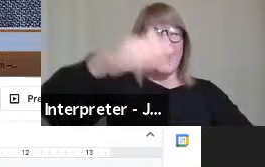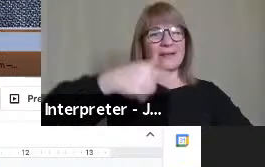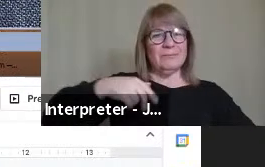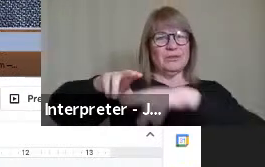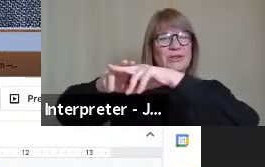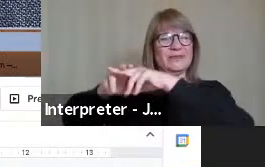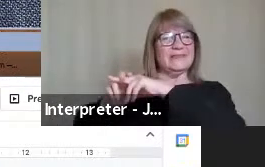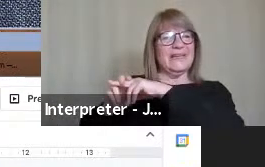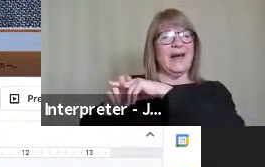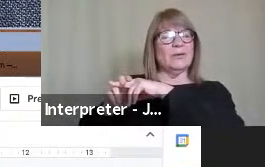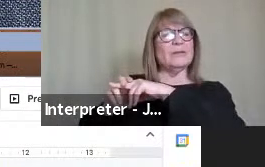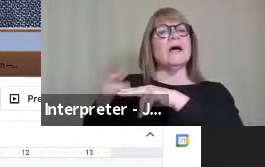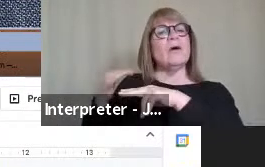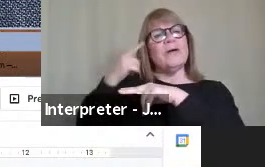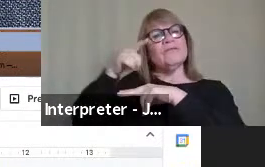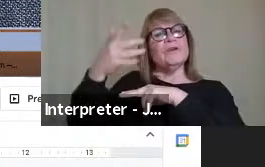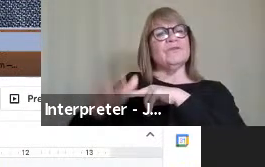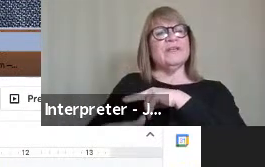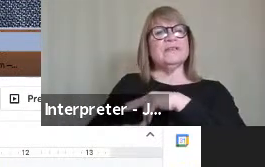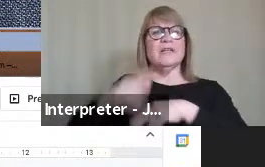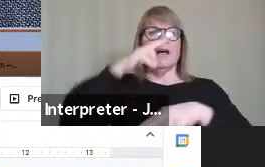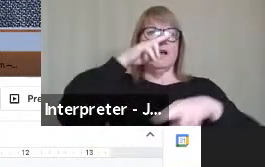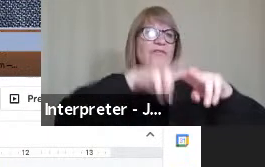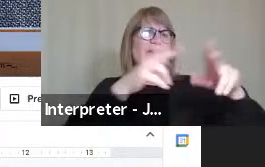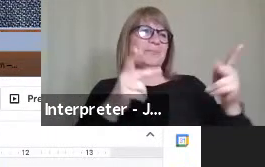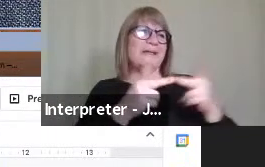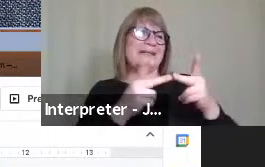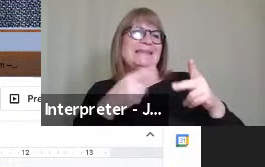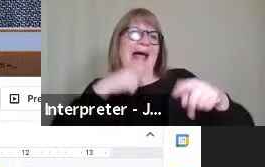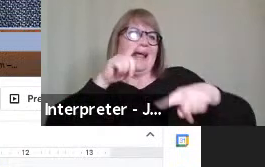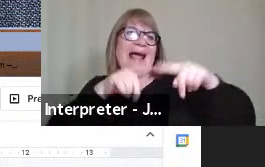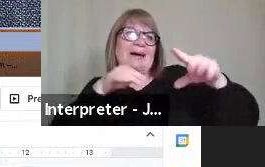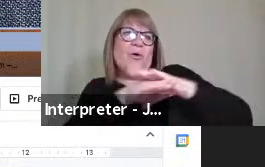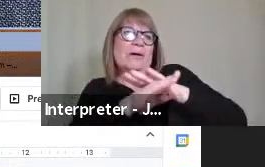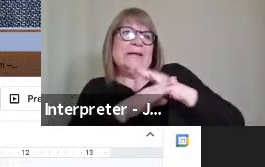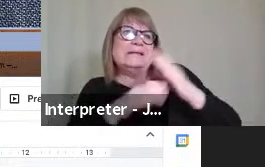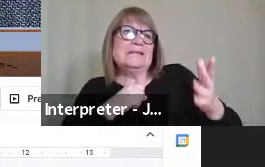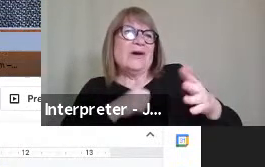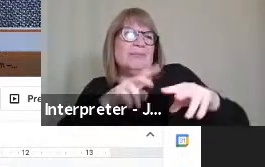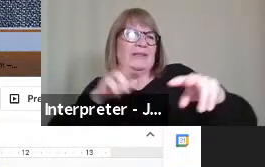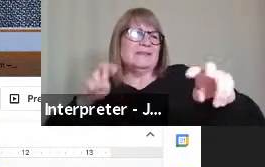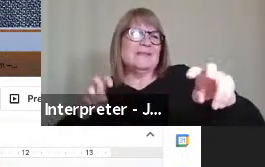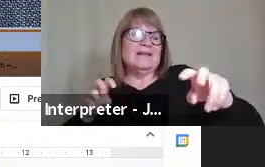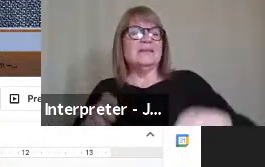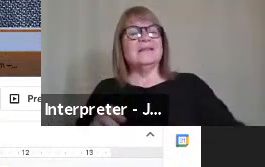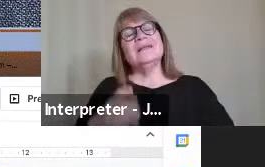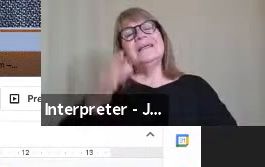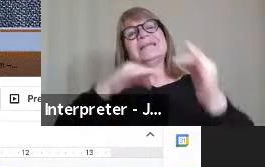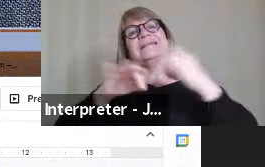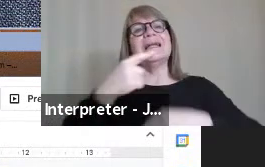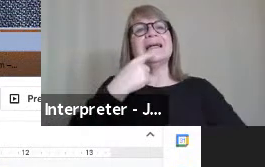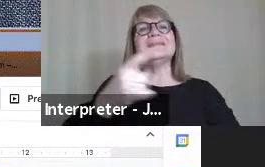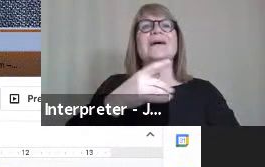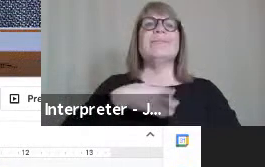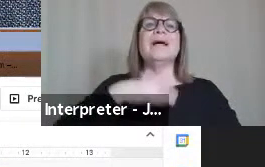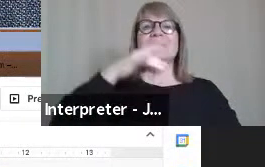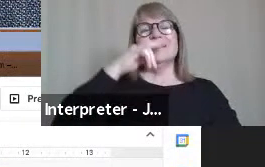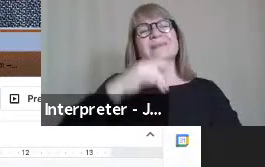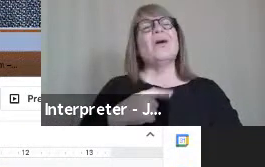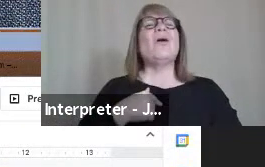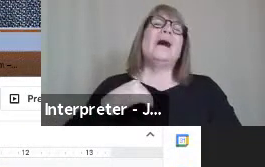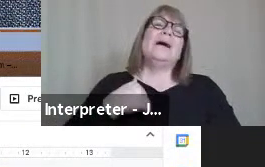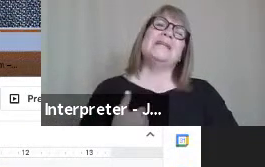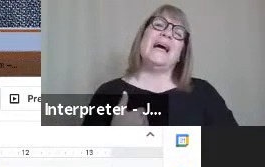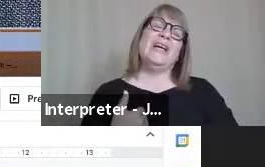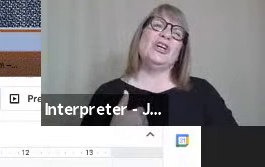and sit out because you know the fun places is not accessible to me i have to tell my kids i'm tired you know and that's basically the code